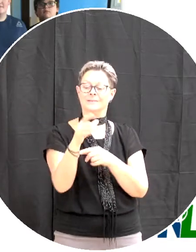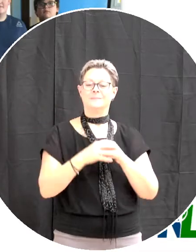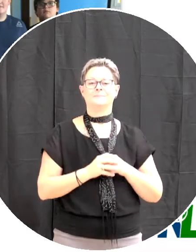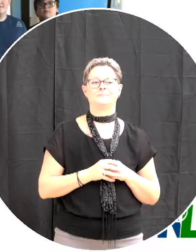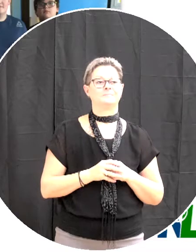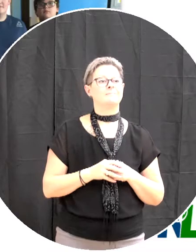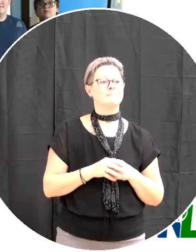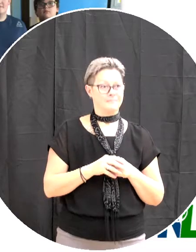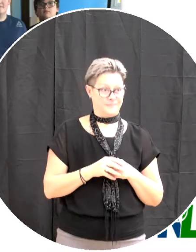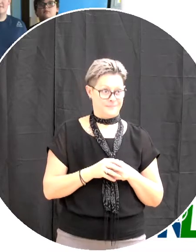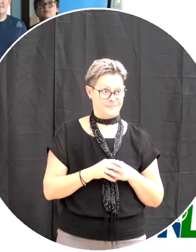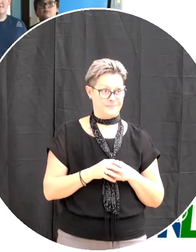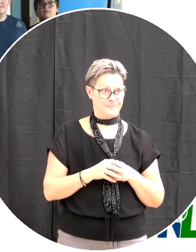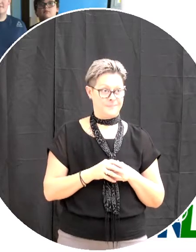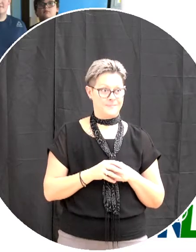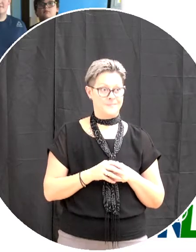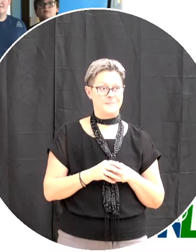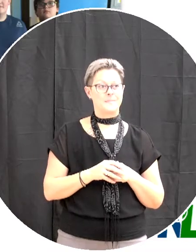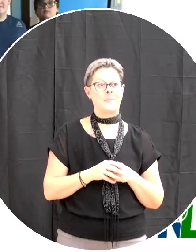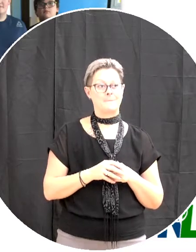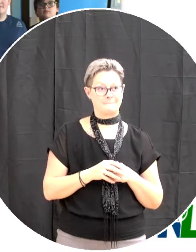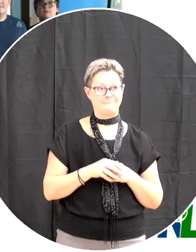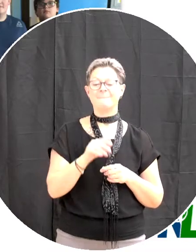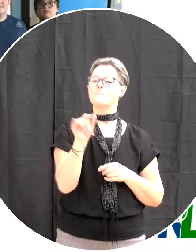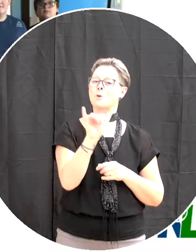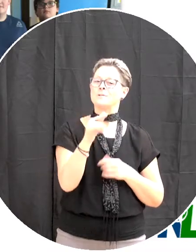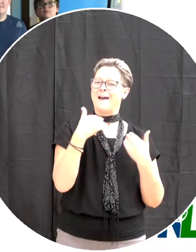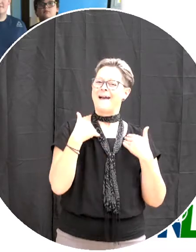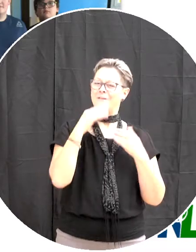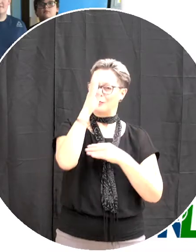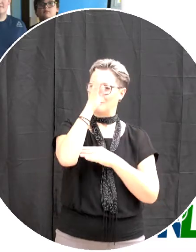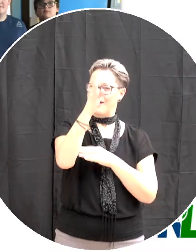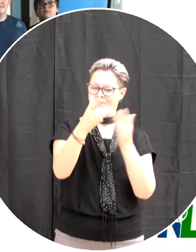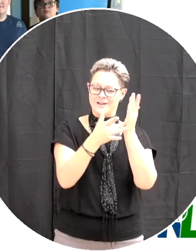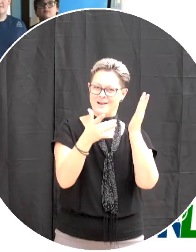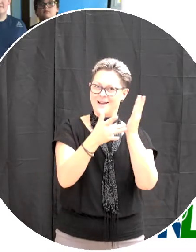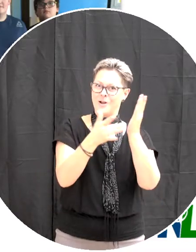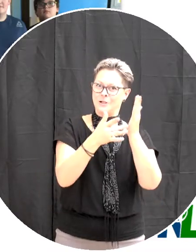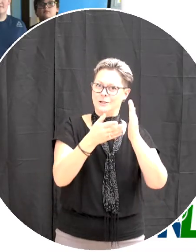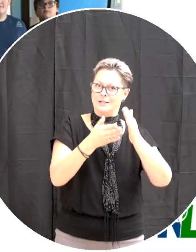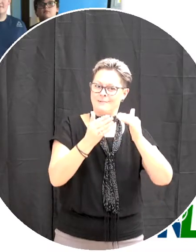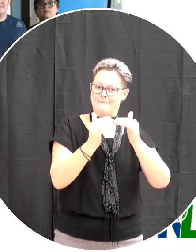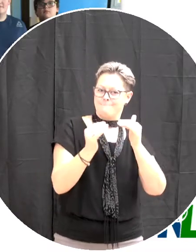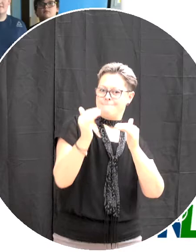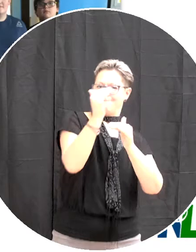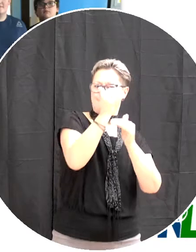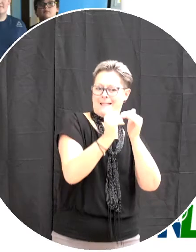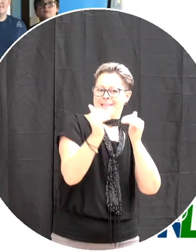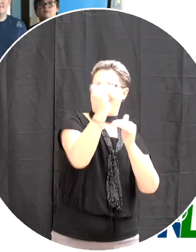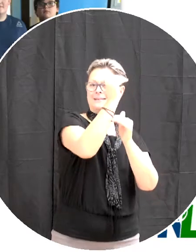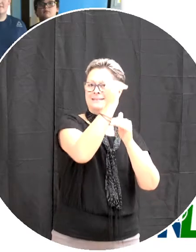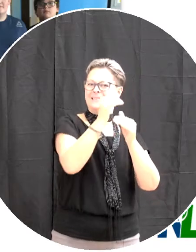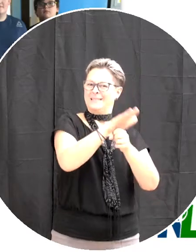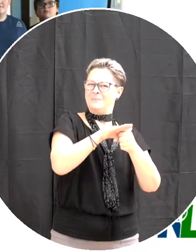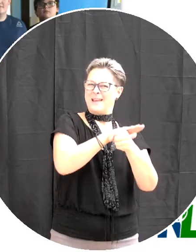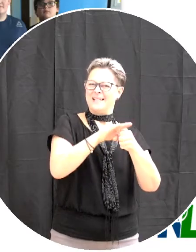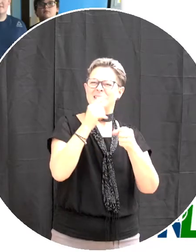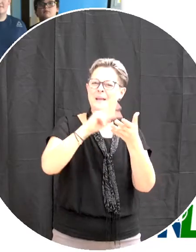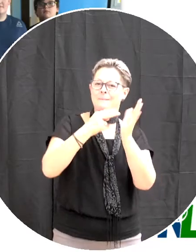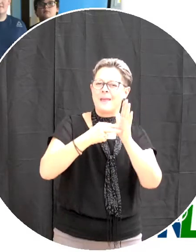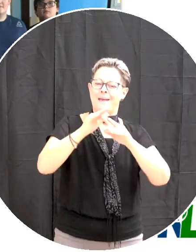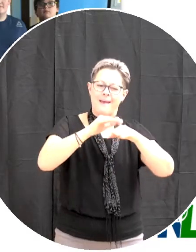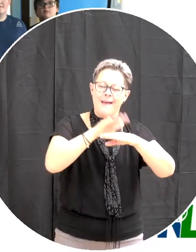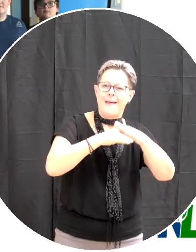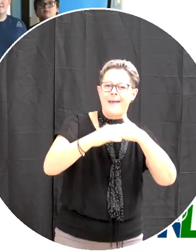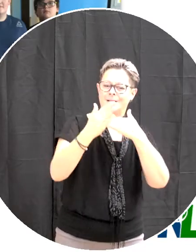in action. We've demonstrated it before. It's a creative, technology-enhanced space that provides hands-on learning for students and staff